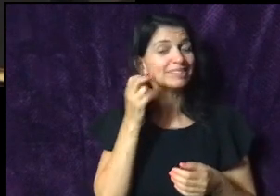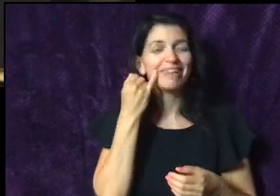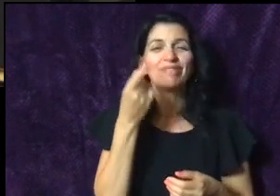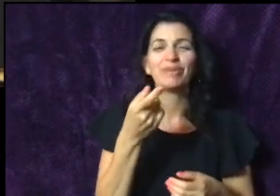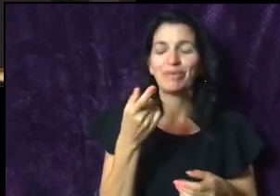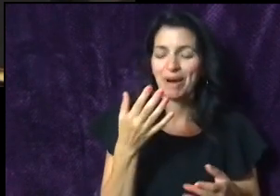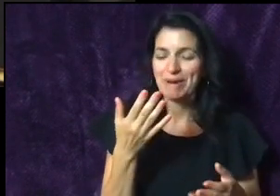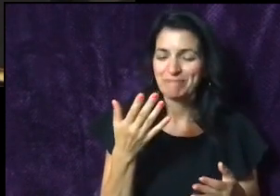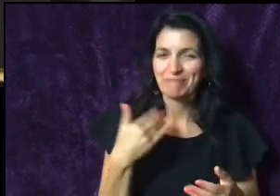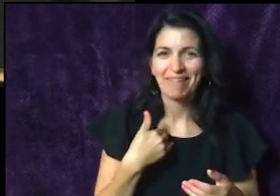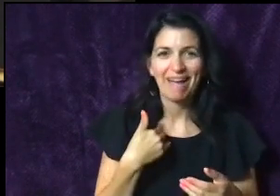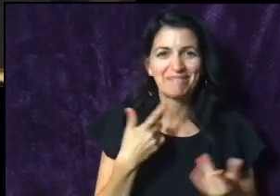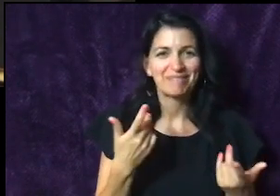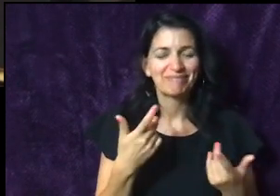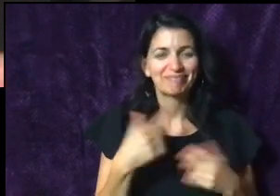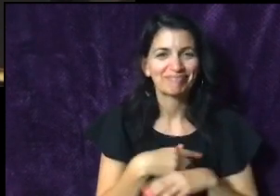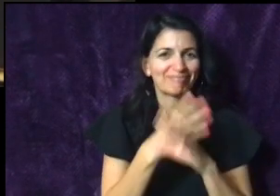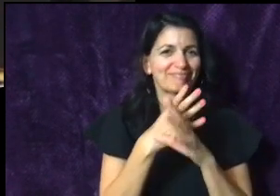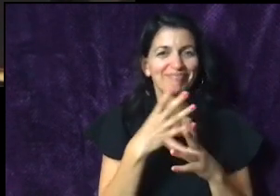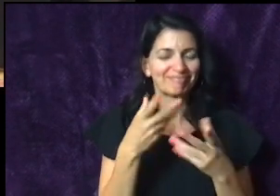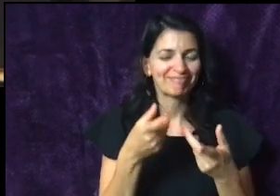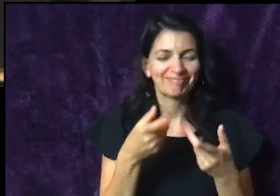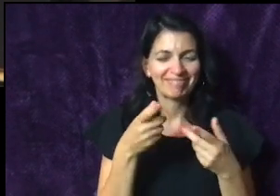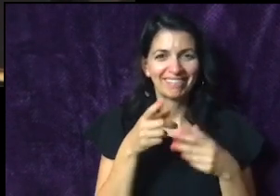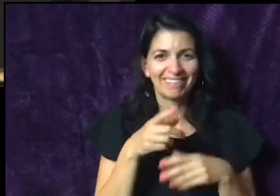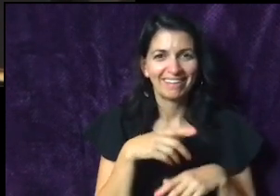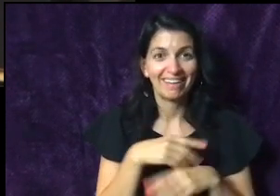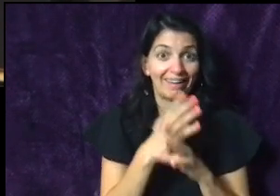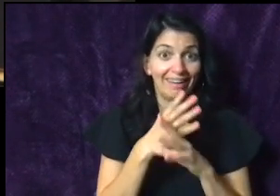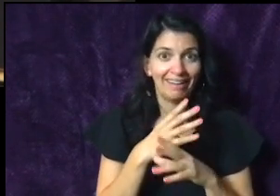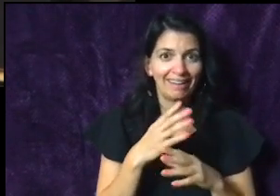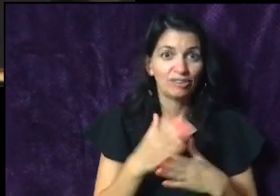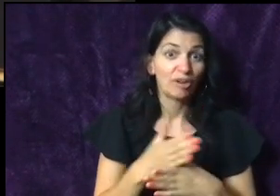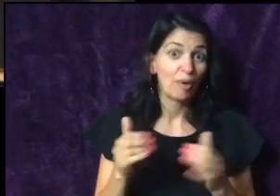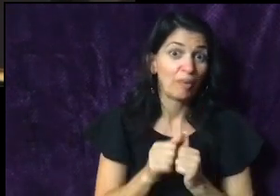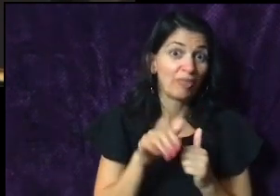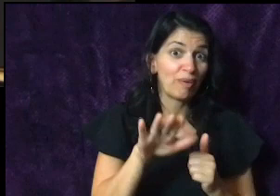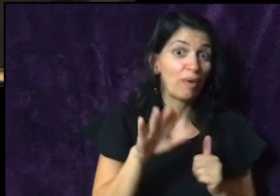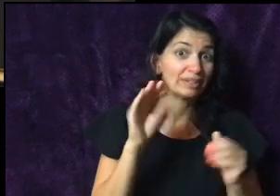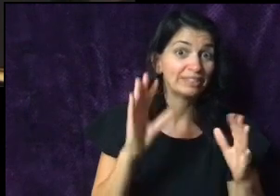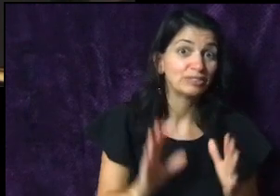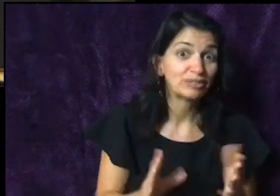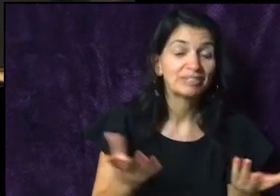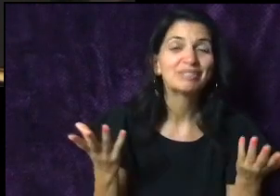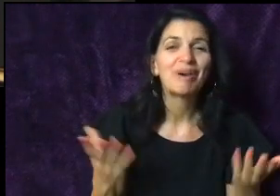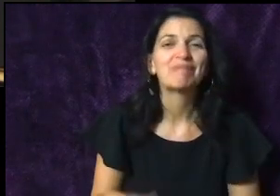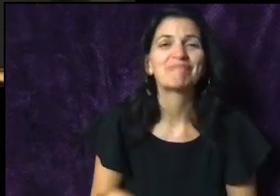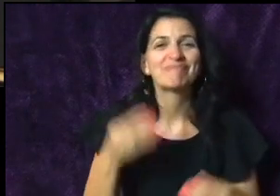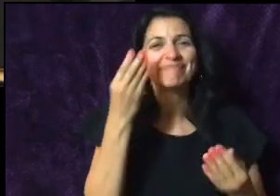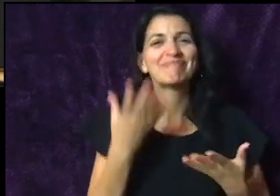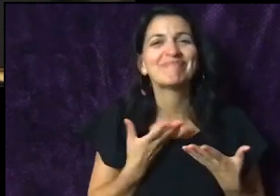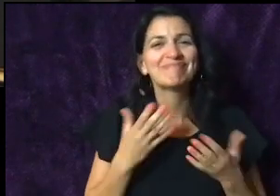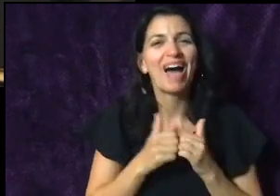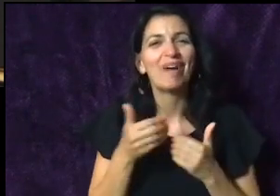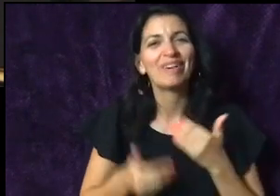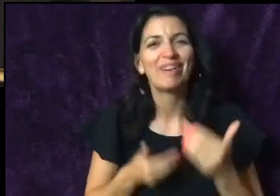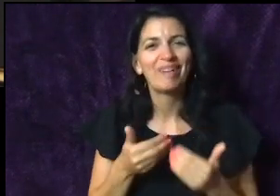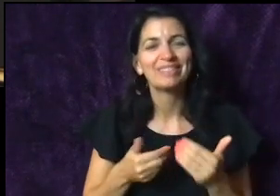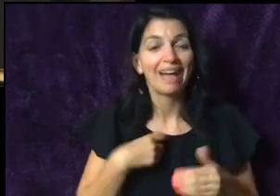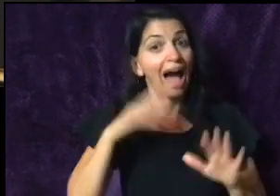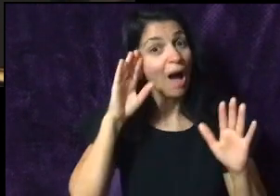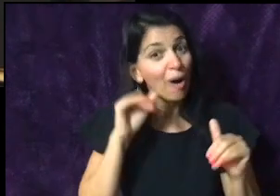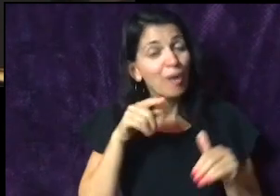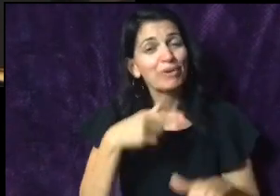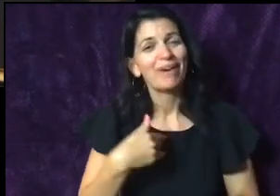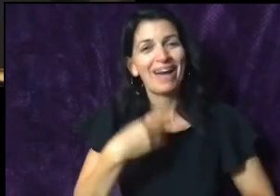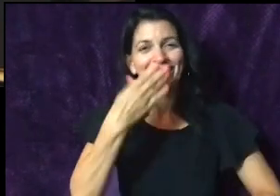are on virtual shares with your teacher. So let us know how it goes, and